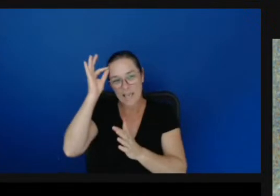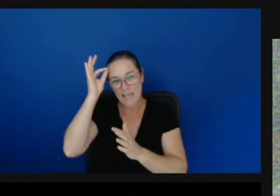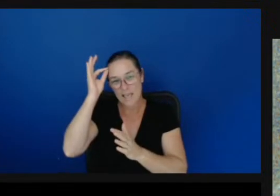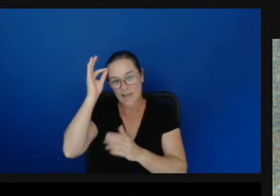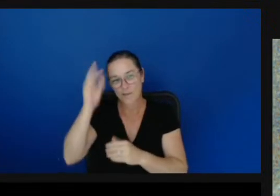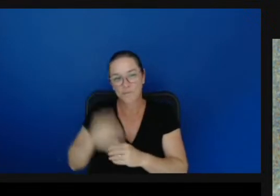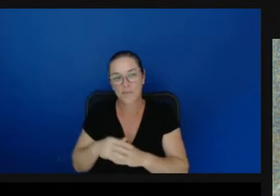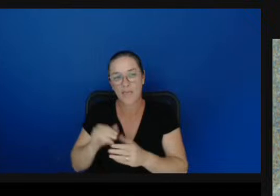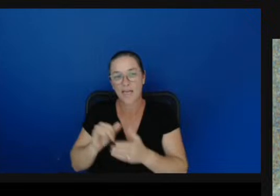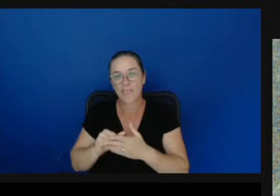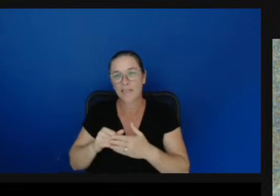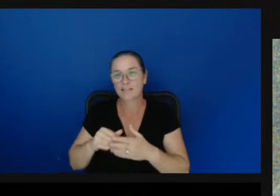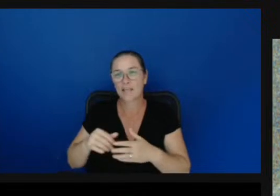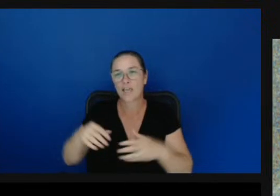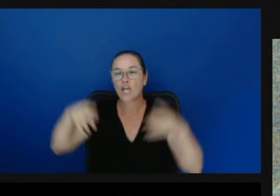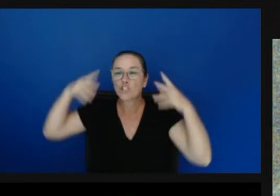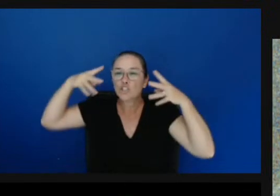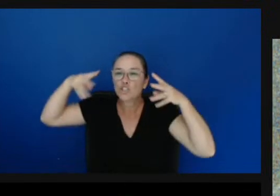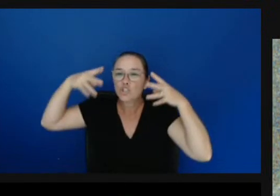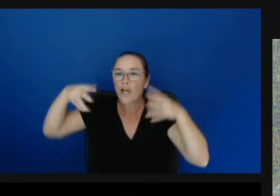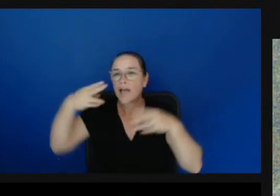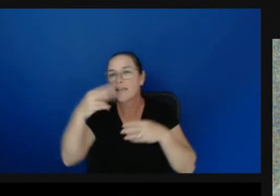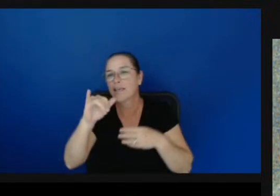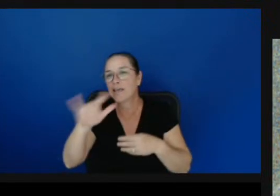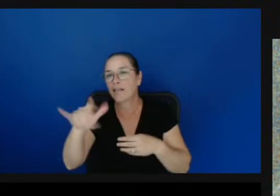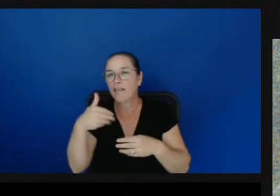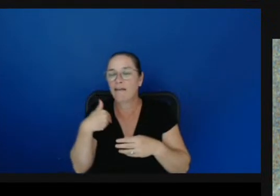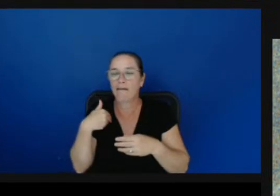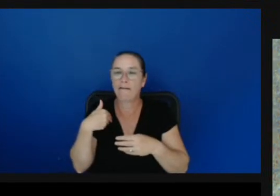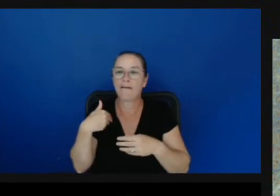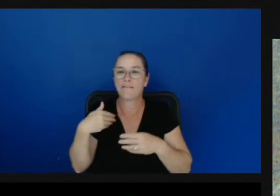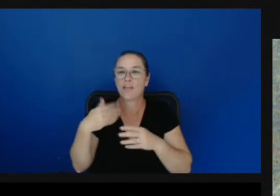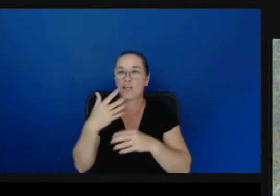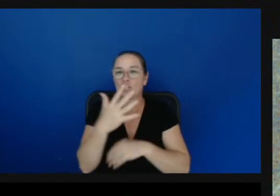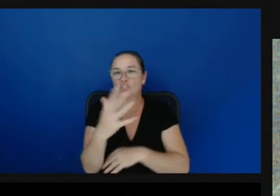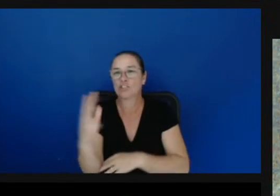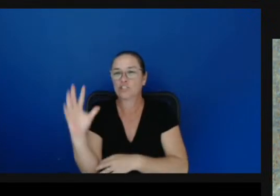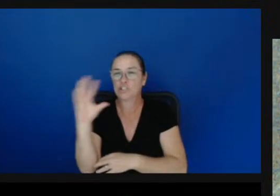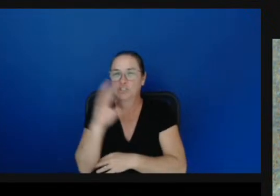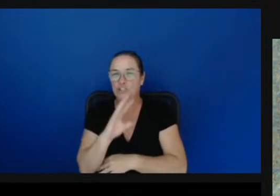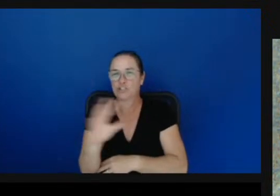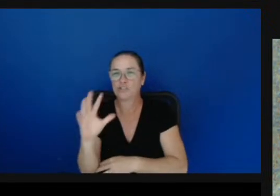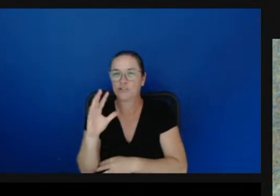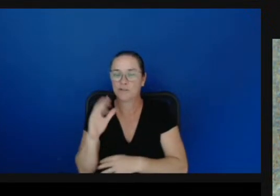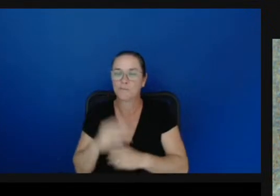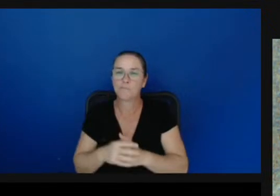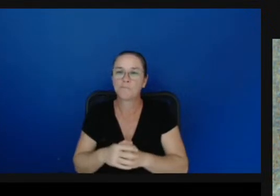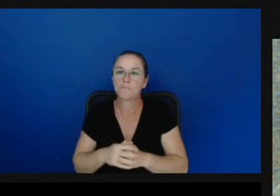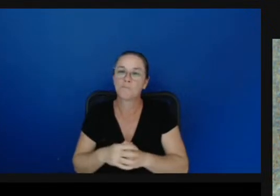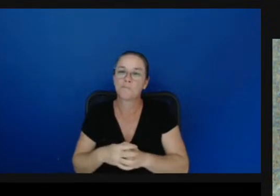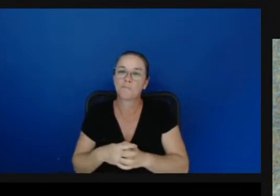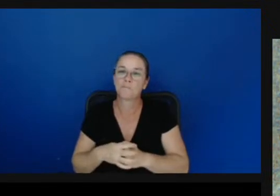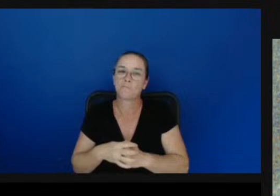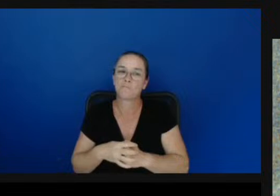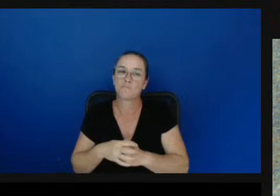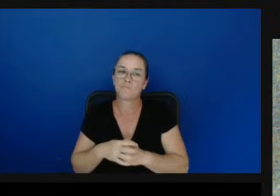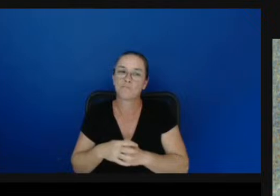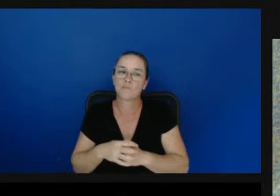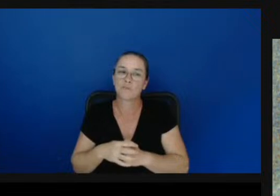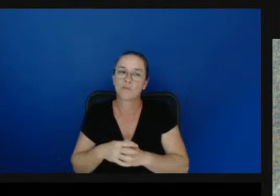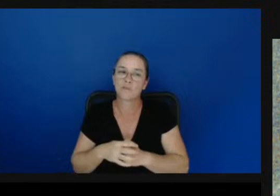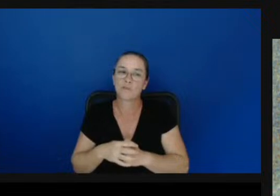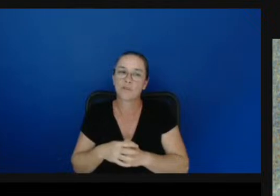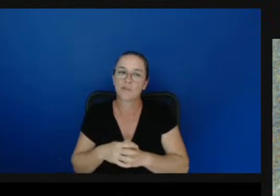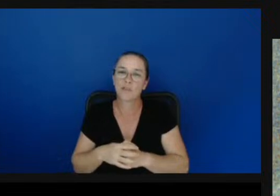is the shaggy hill. It's covered in forest and vegetation with lava flows all around it. Nice example of a piece of